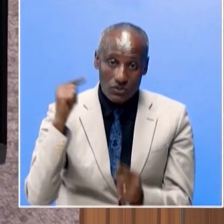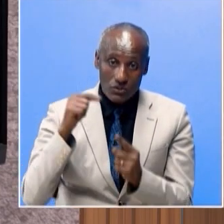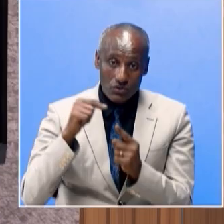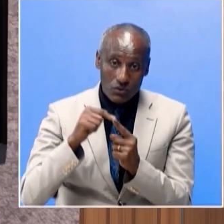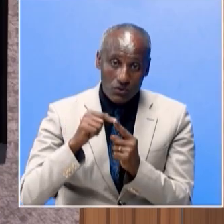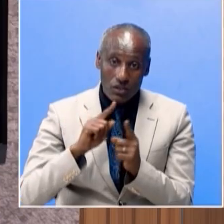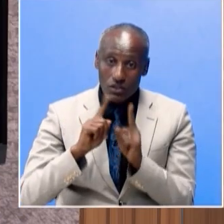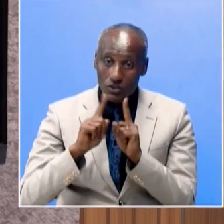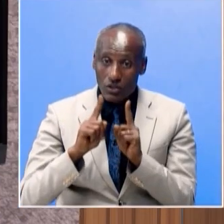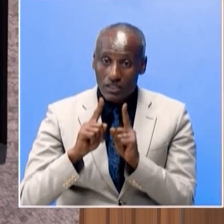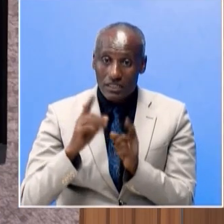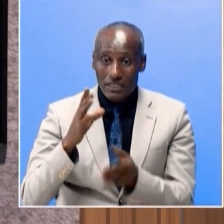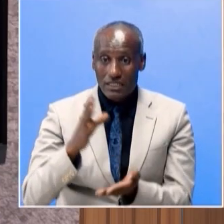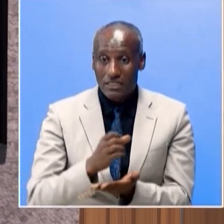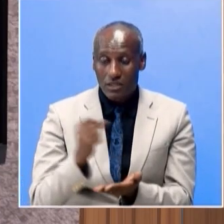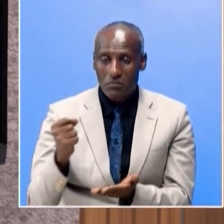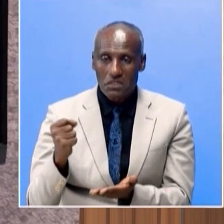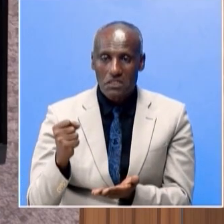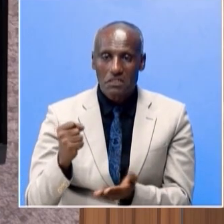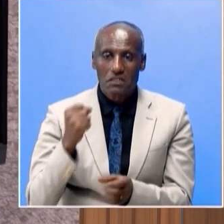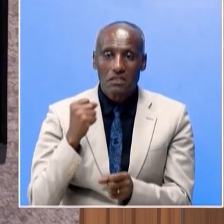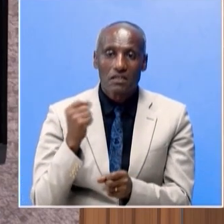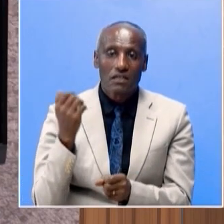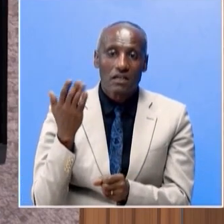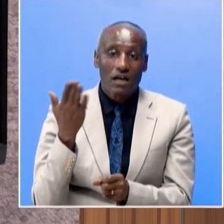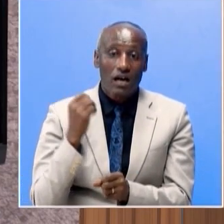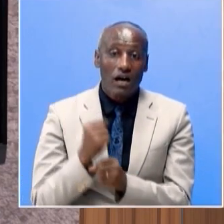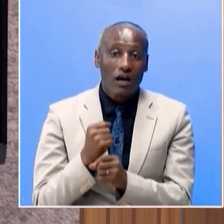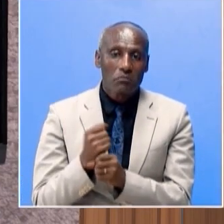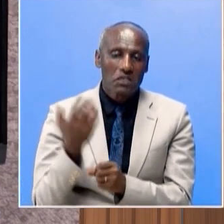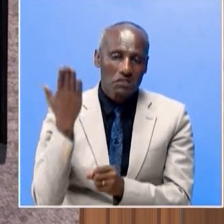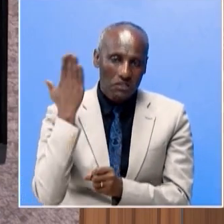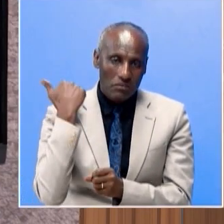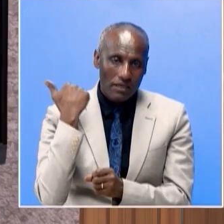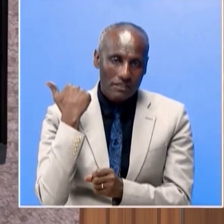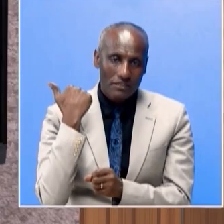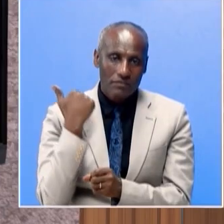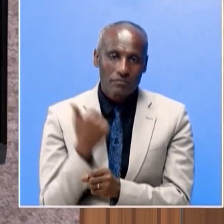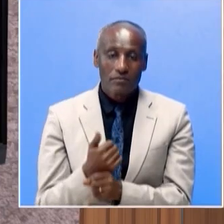about something happened in the past. Is it clear? What if where?